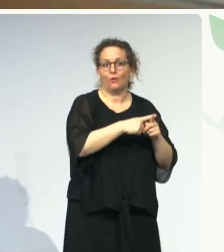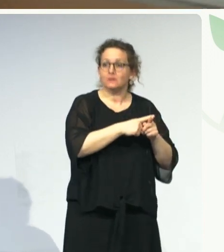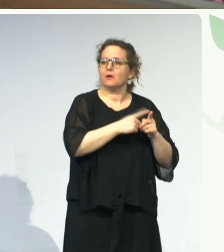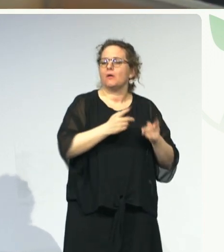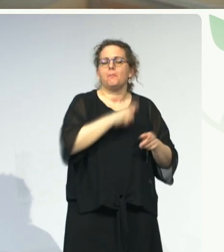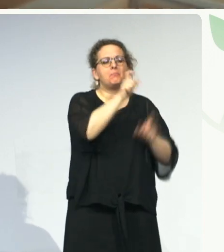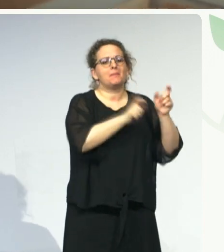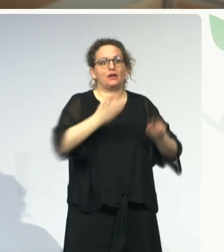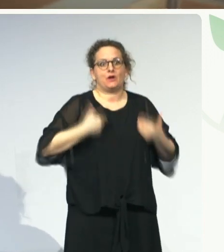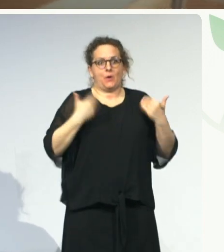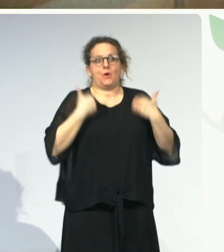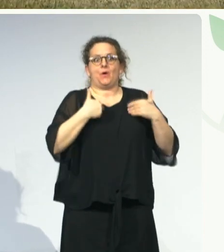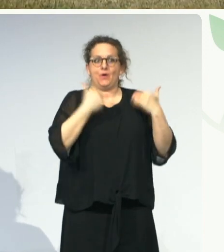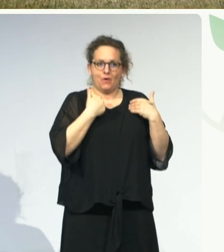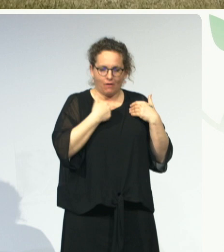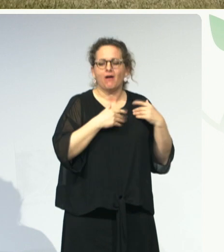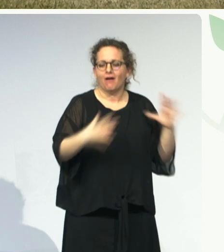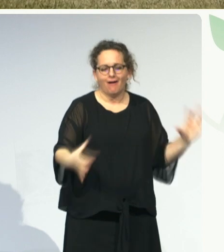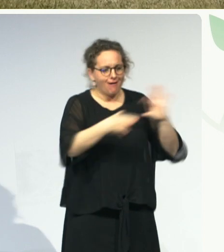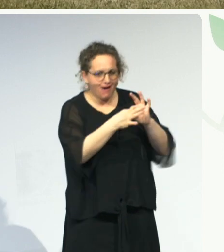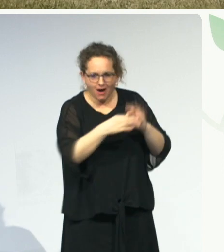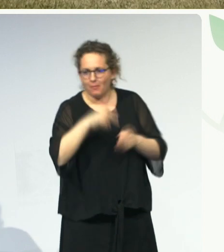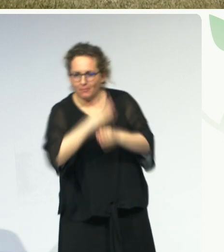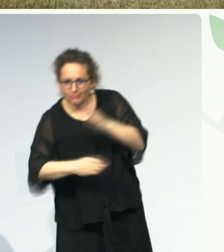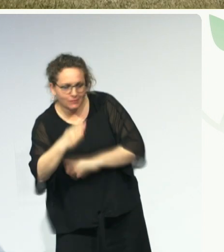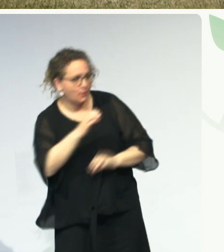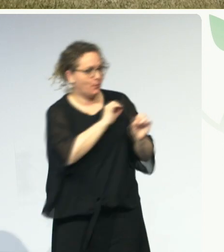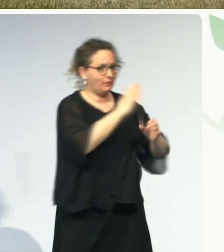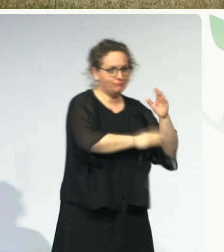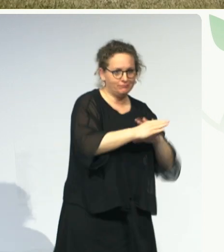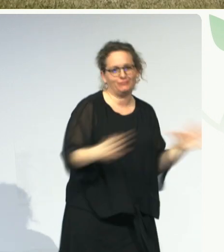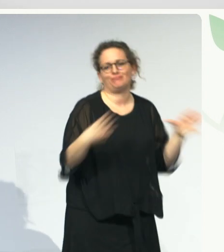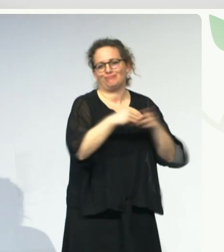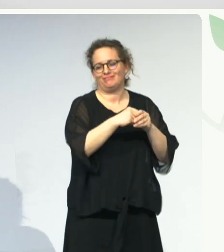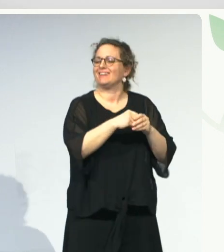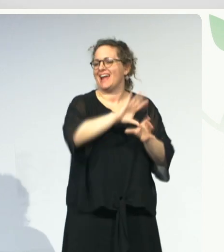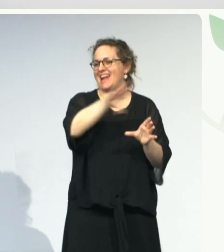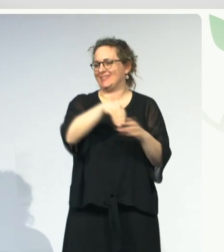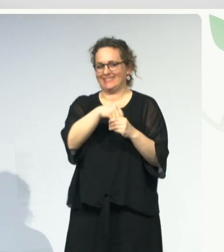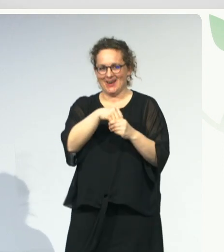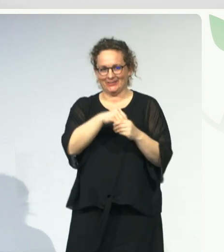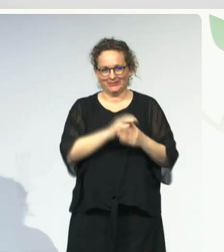disabilities, and collaborates with many others to promote inclusion. Here we go.